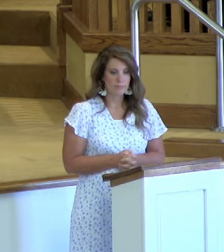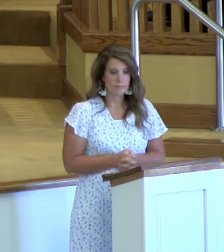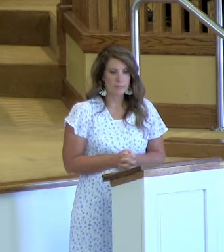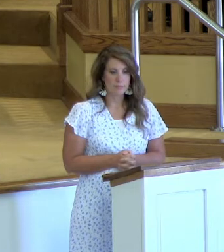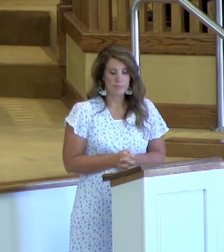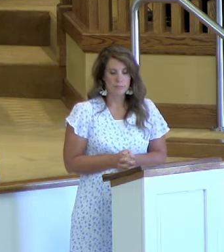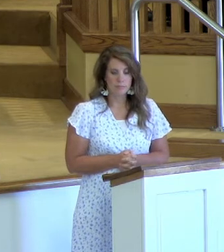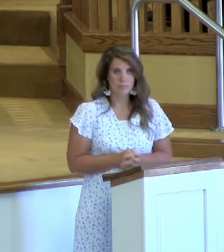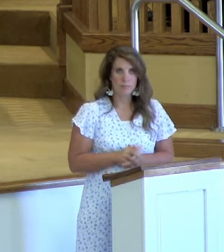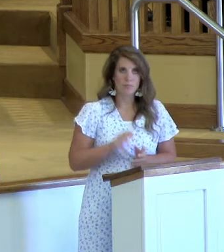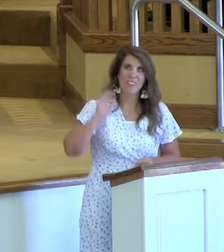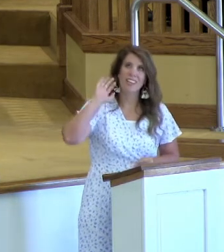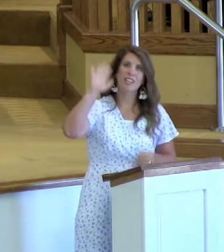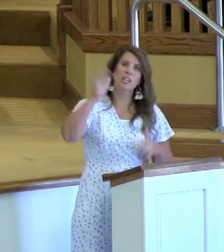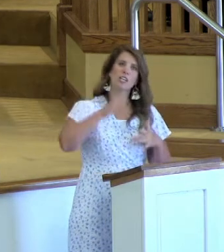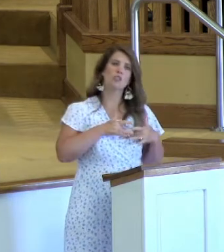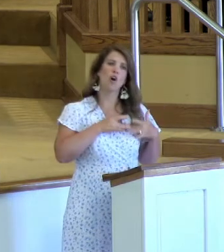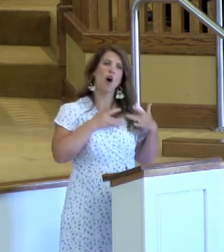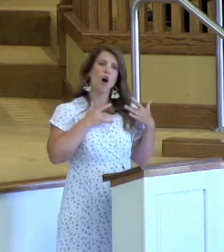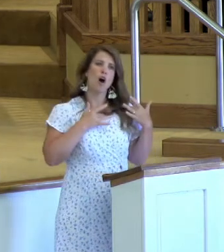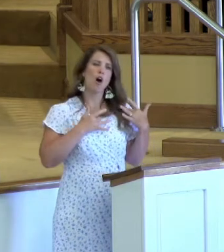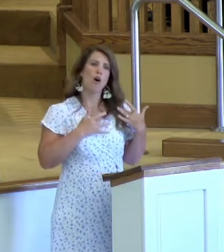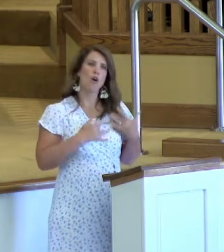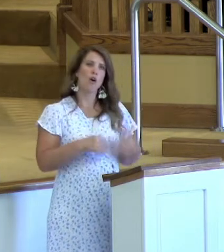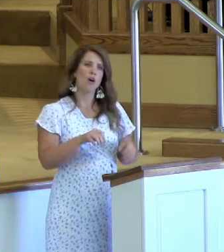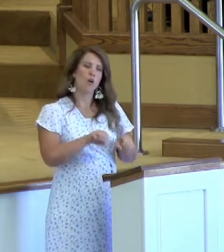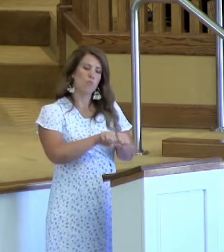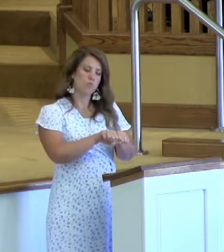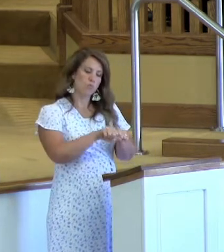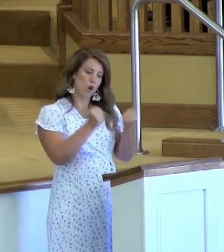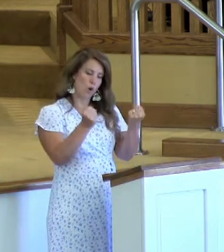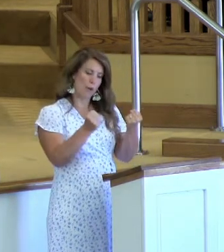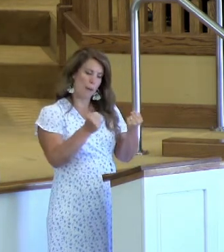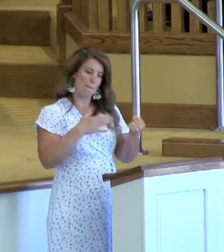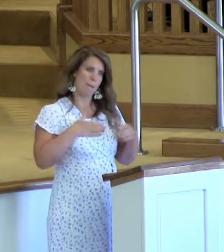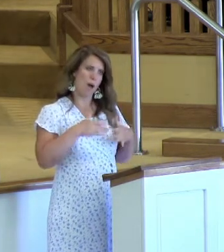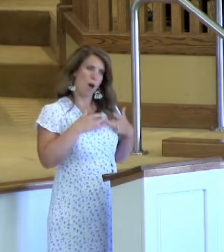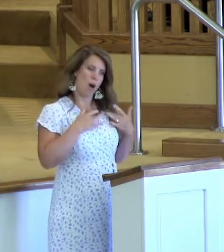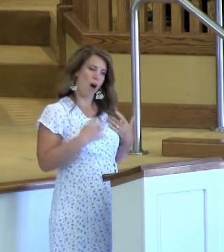His heart was broken, mine was